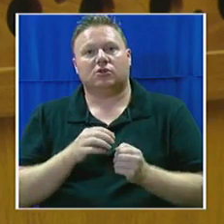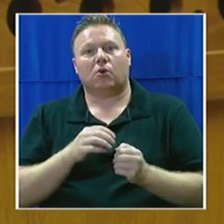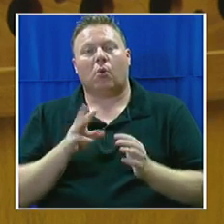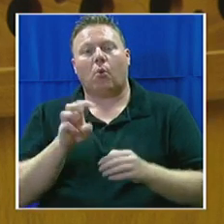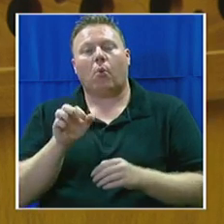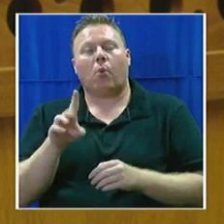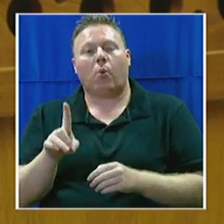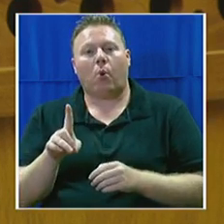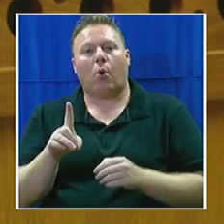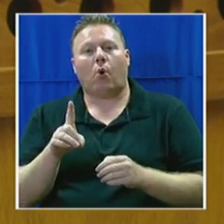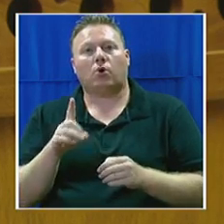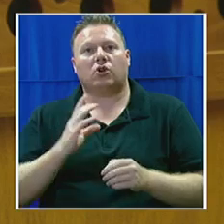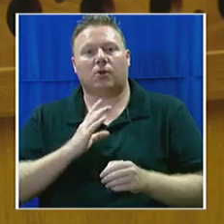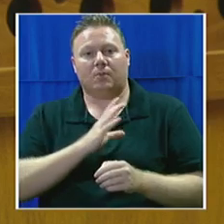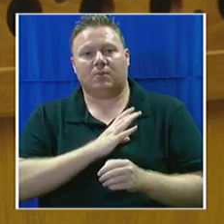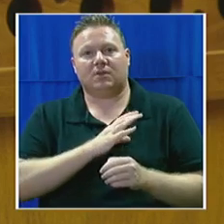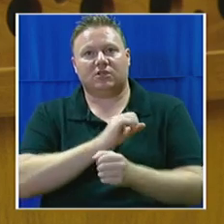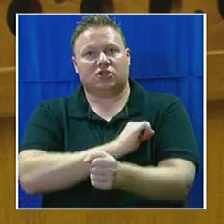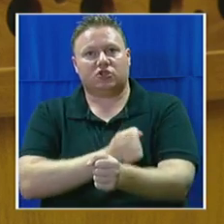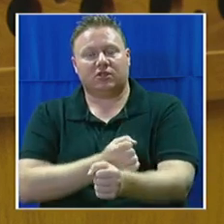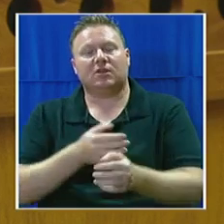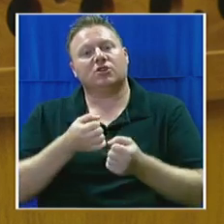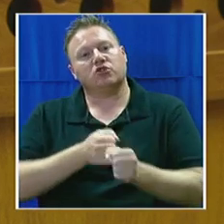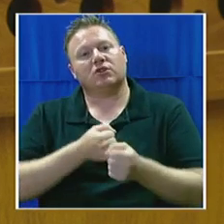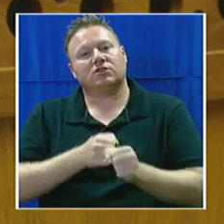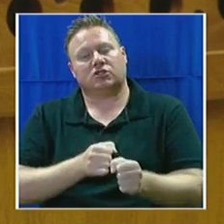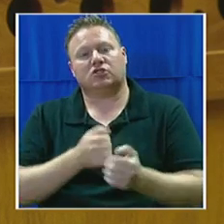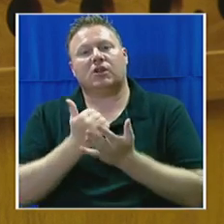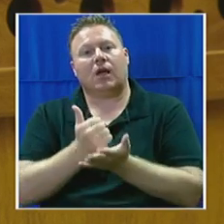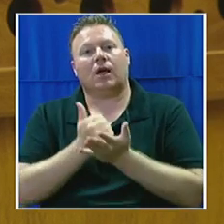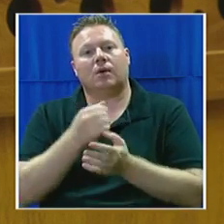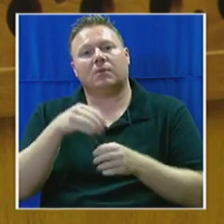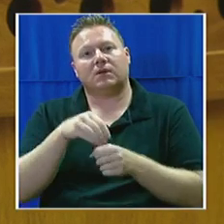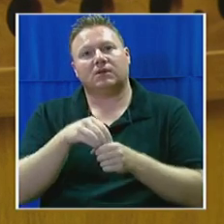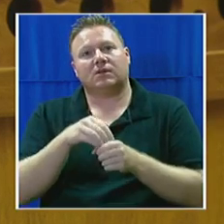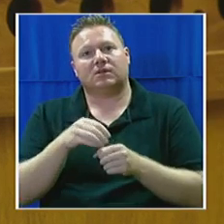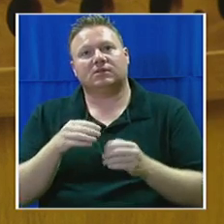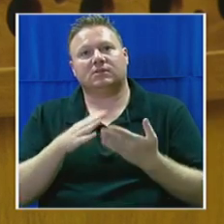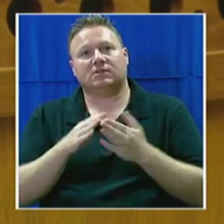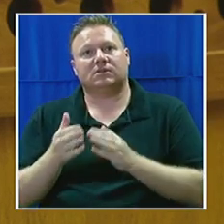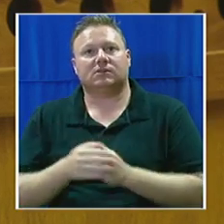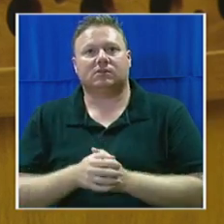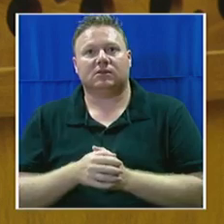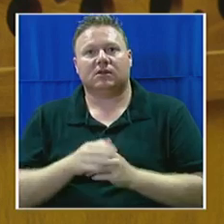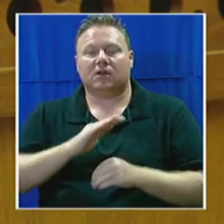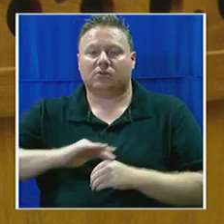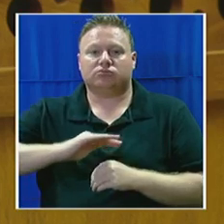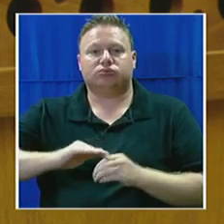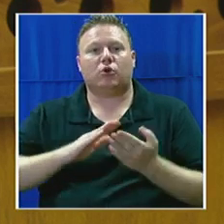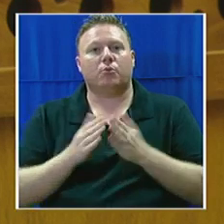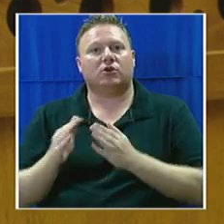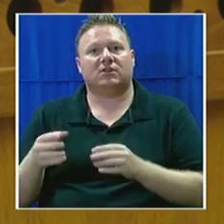so that they are able to play a strategic role in society. The exclusion of community in